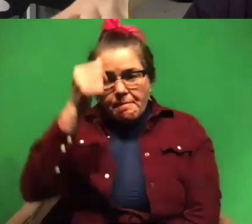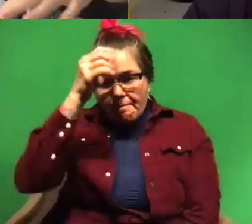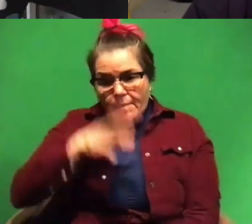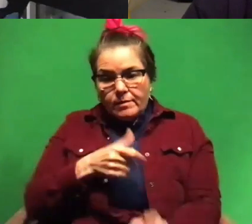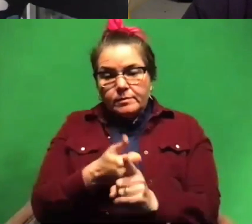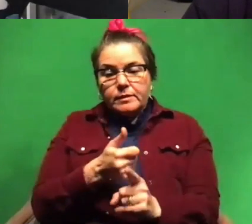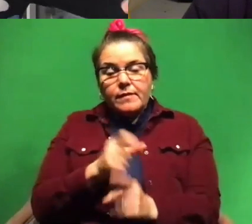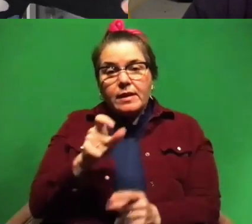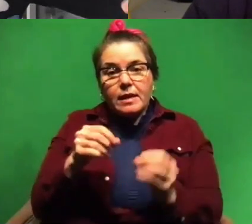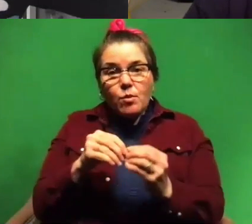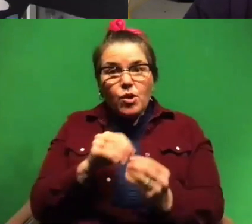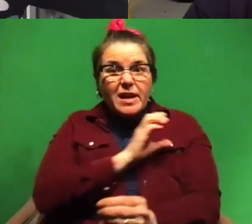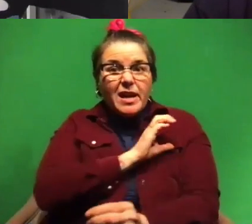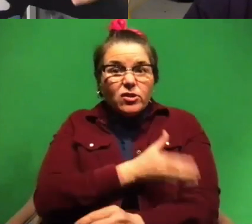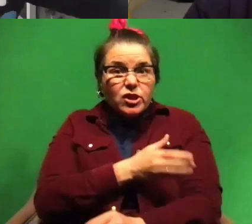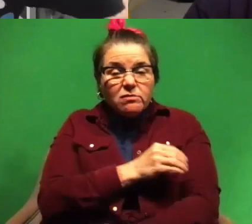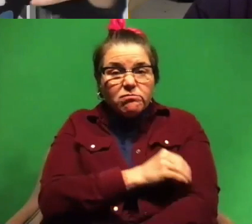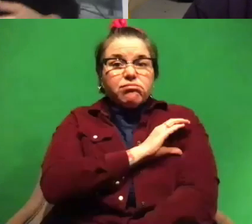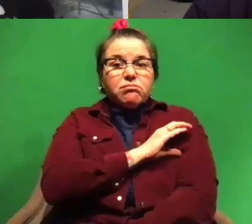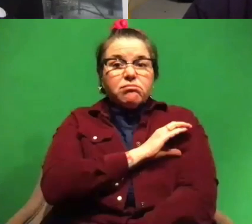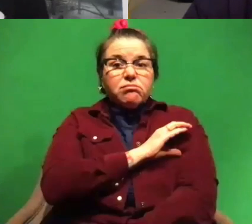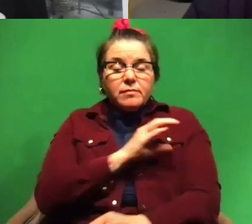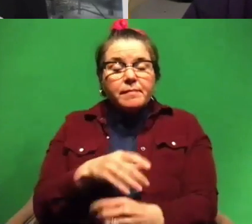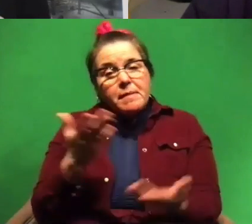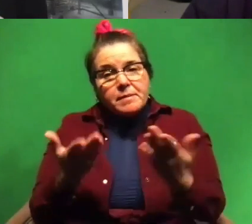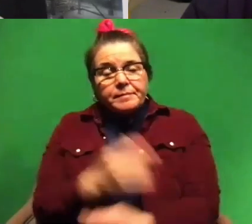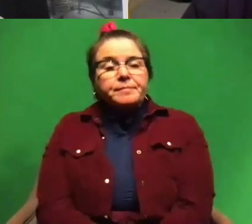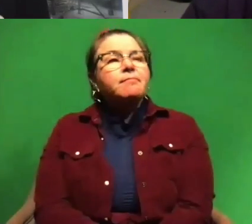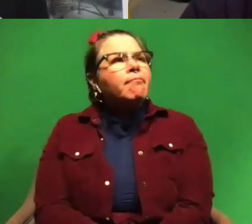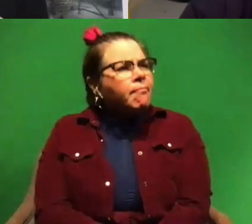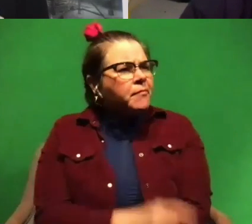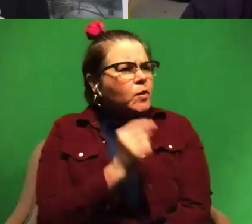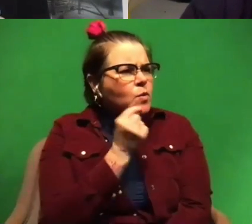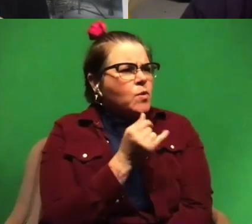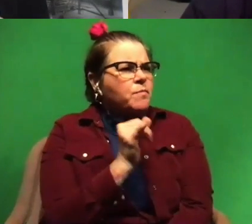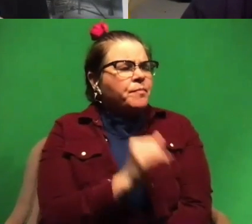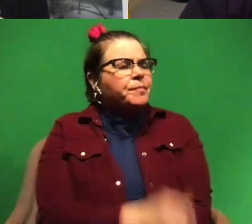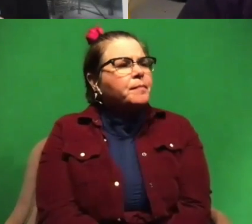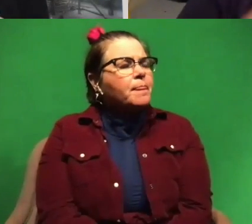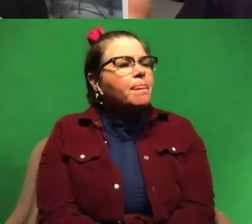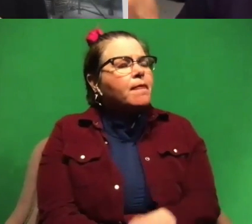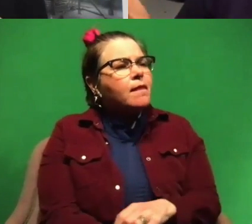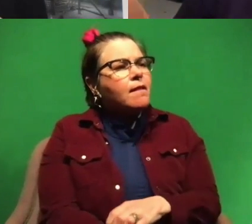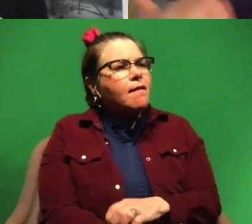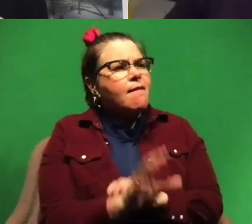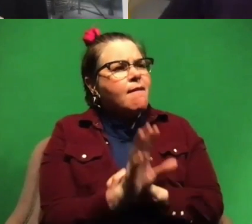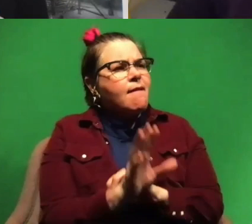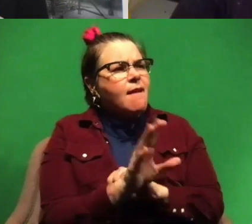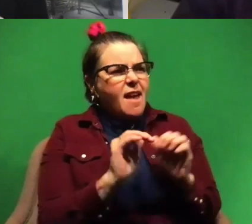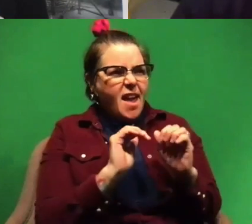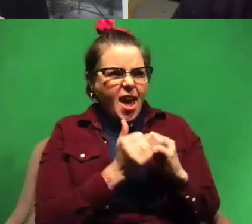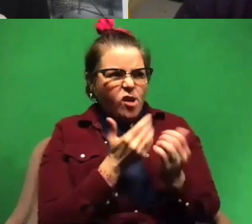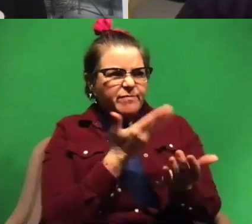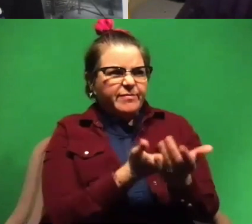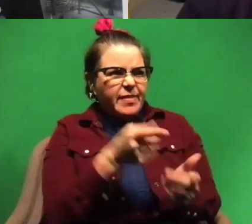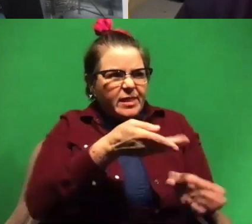need more energy in some cases. Okay. Cool. Awesome. So how did you get to where you are in your